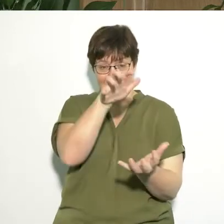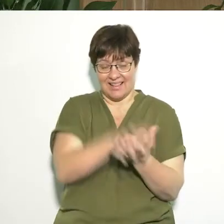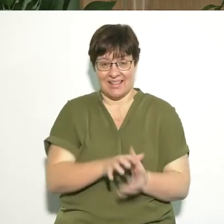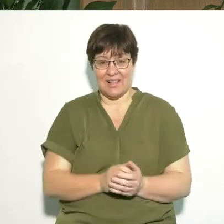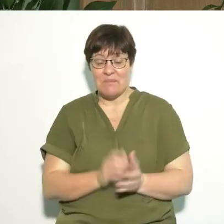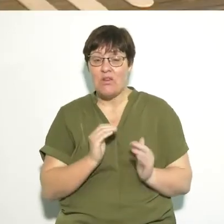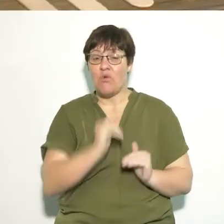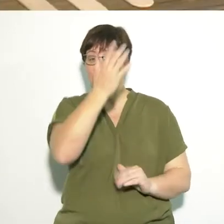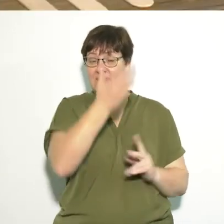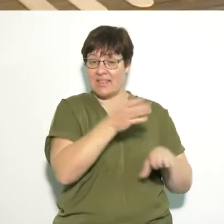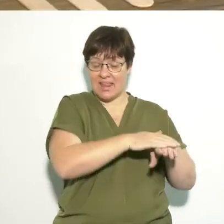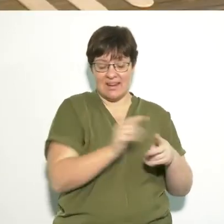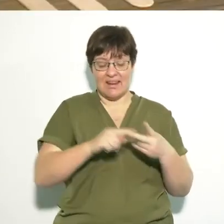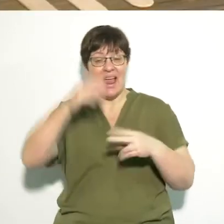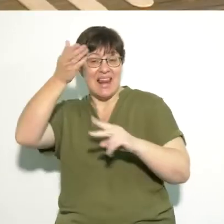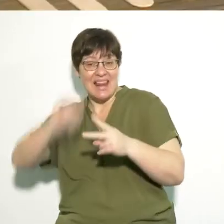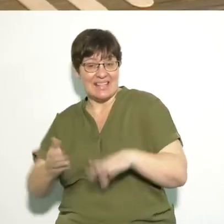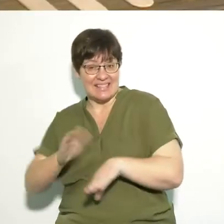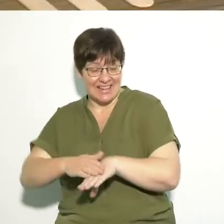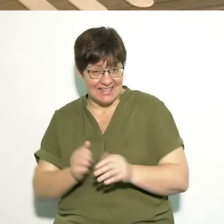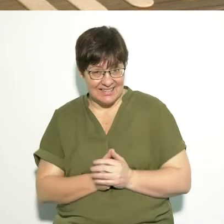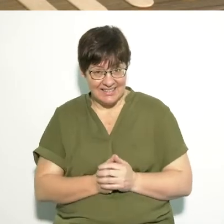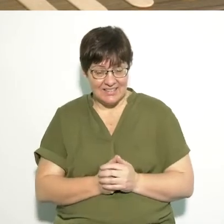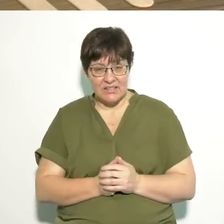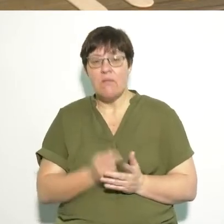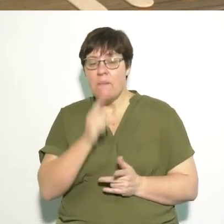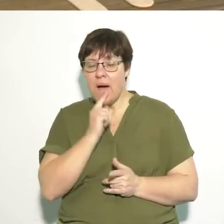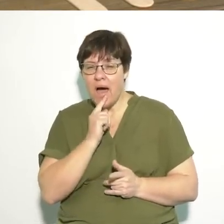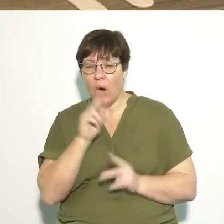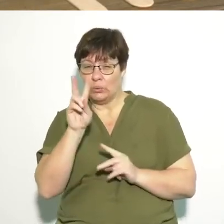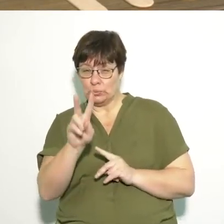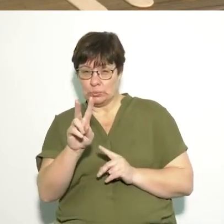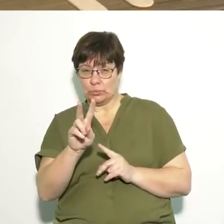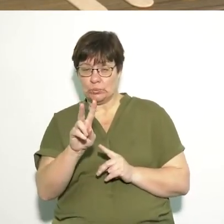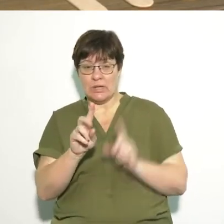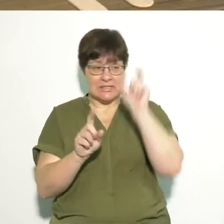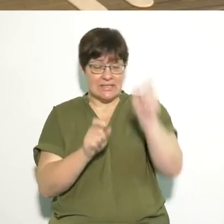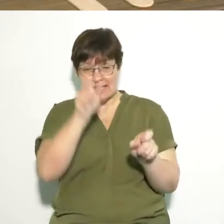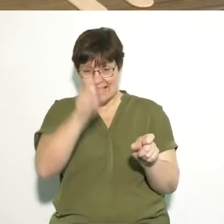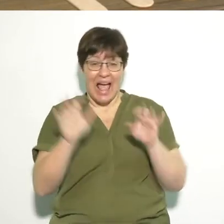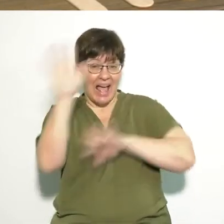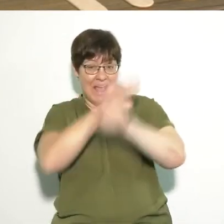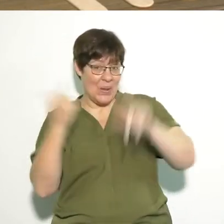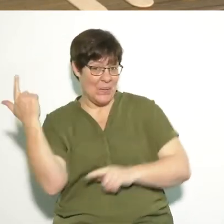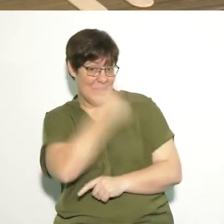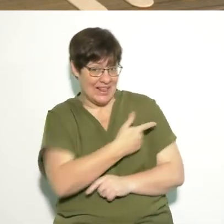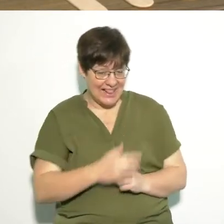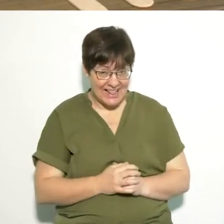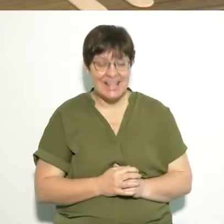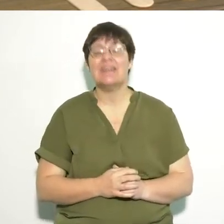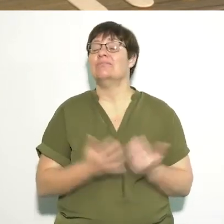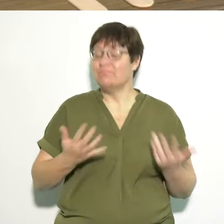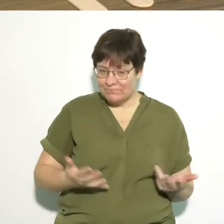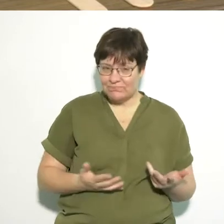There's our greater than and our less than. All we do is we take our 2 sticks. It's nice when they're colourful on the other